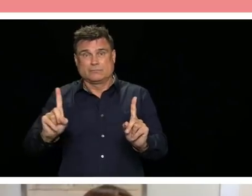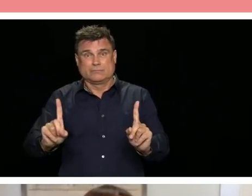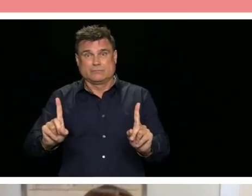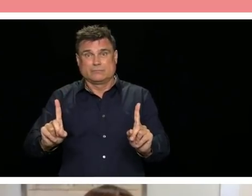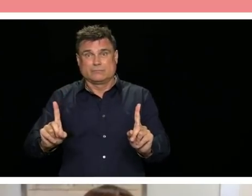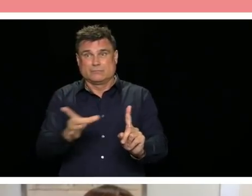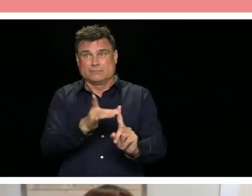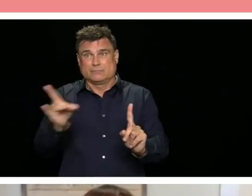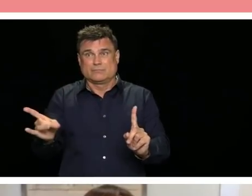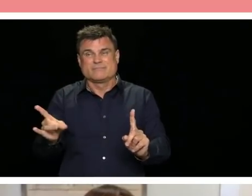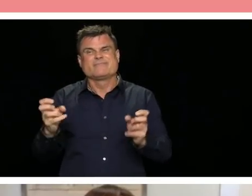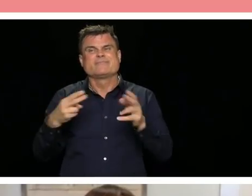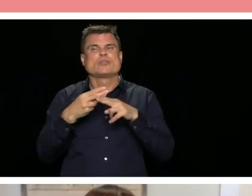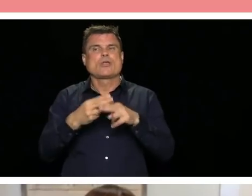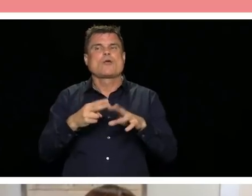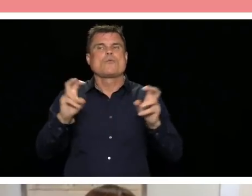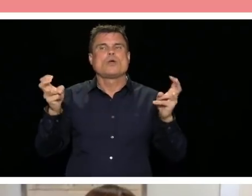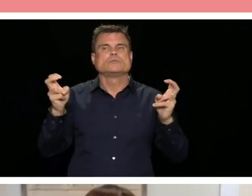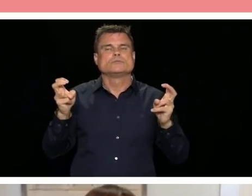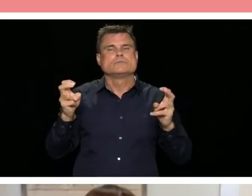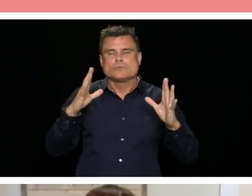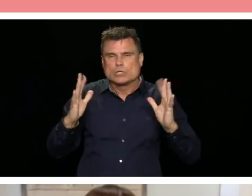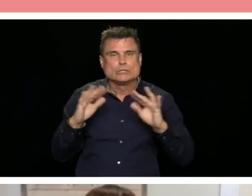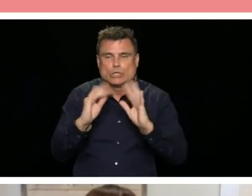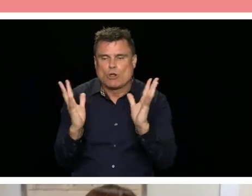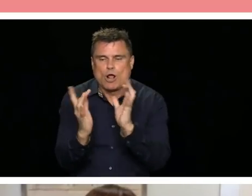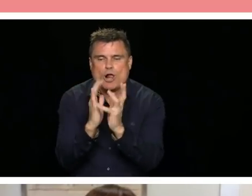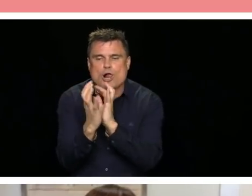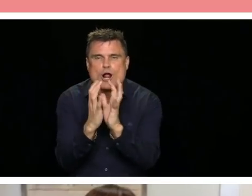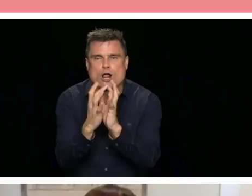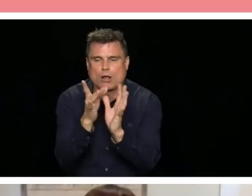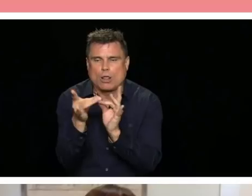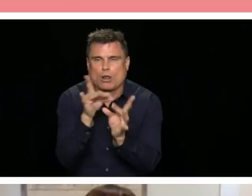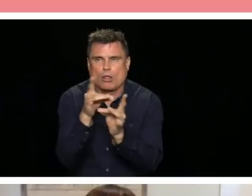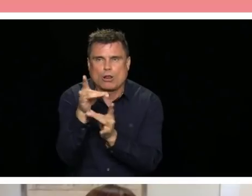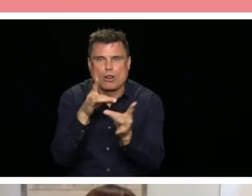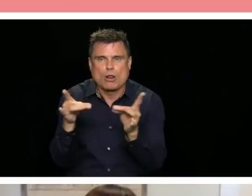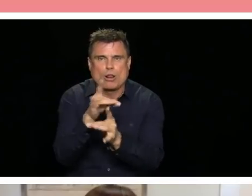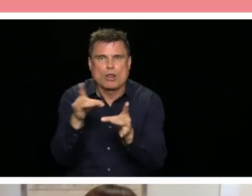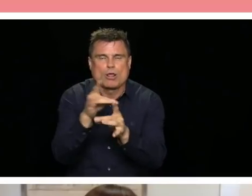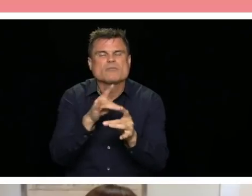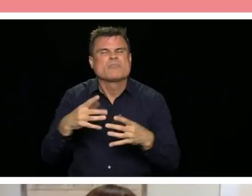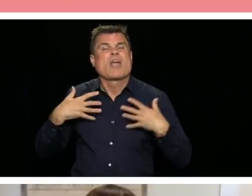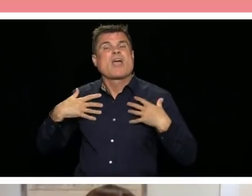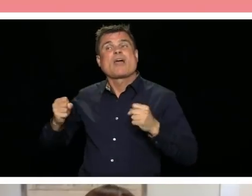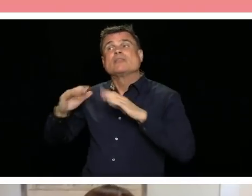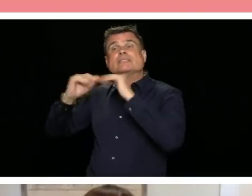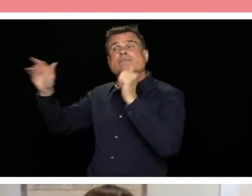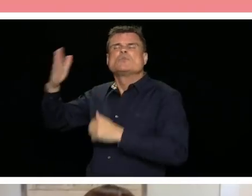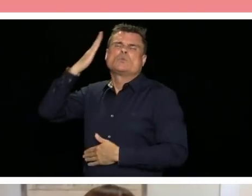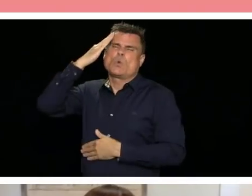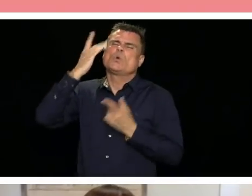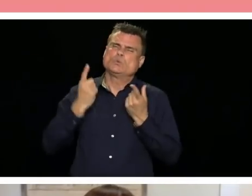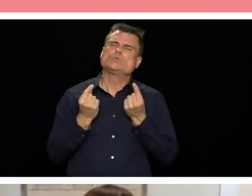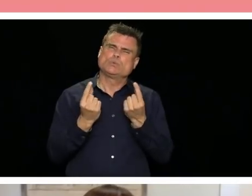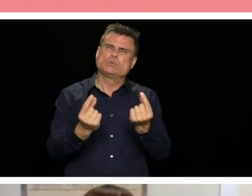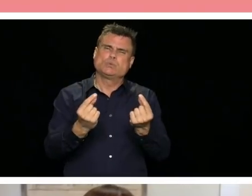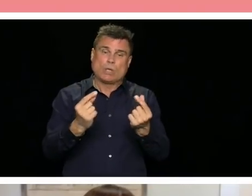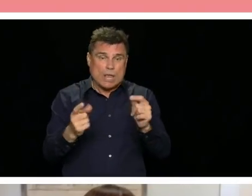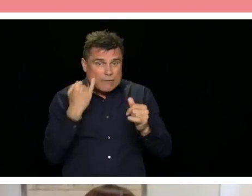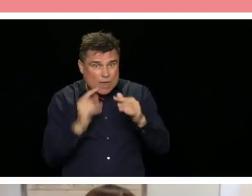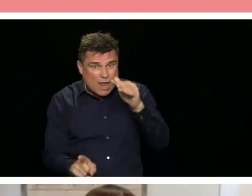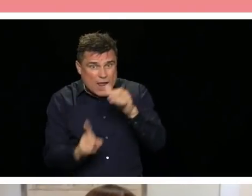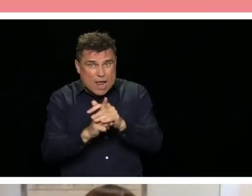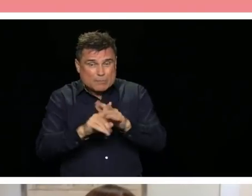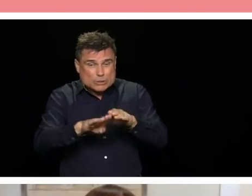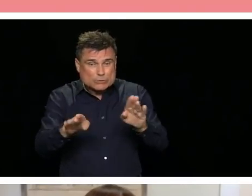viruses as well, norovirus, other things like parvovirus. There's all sorts of bugs out there that childcare operators